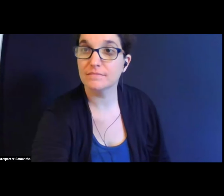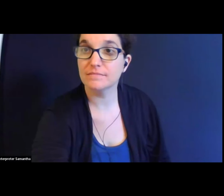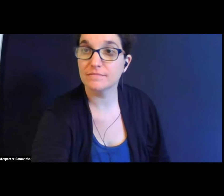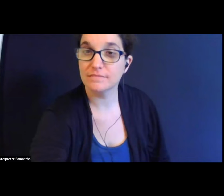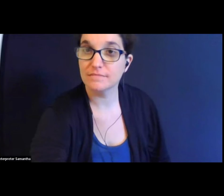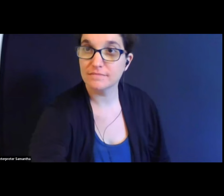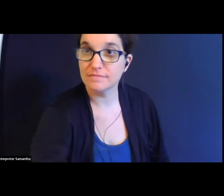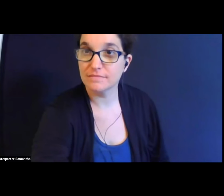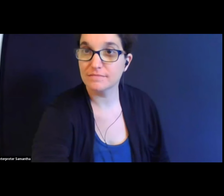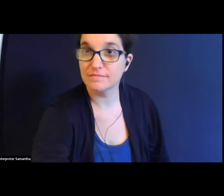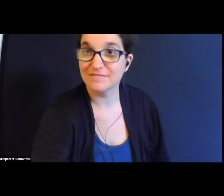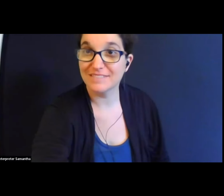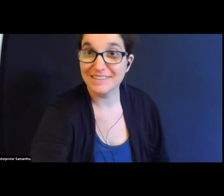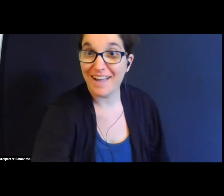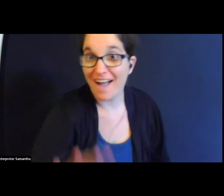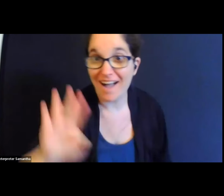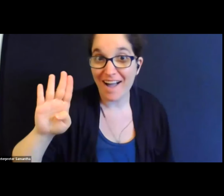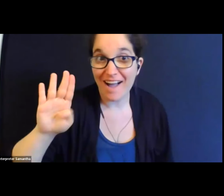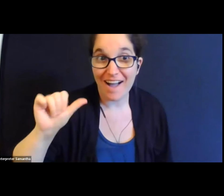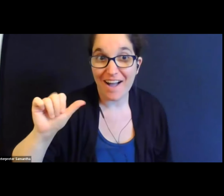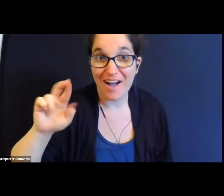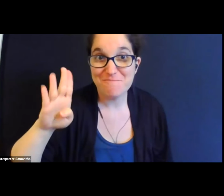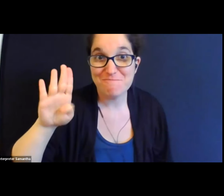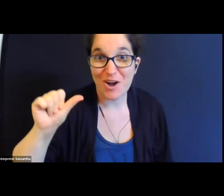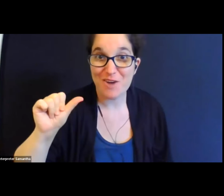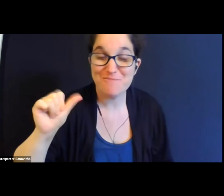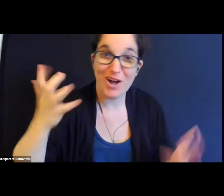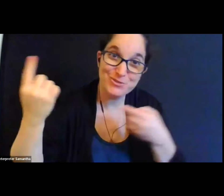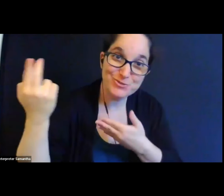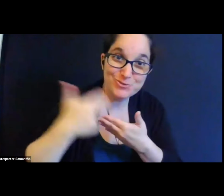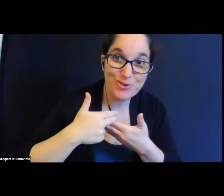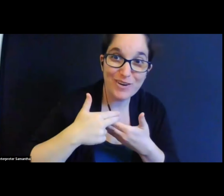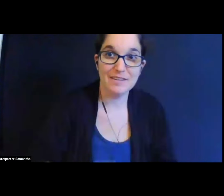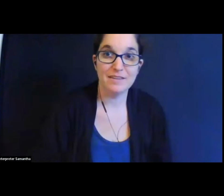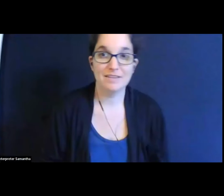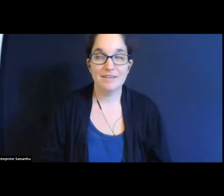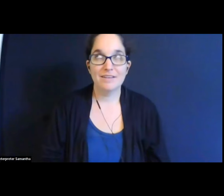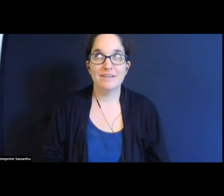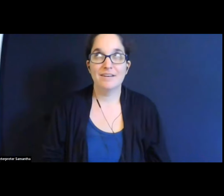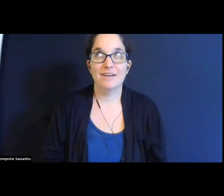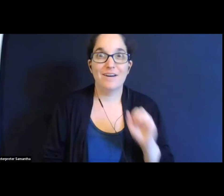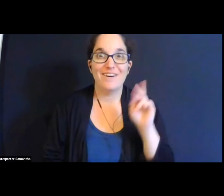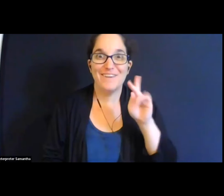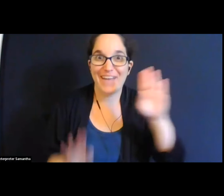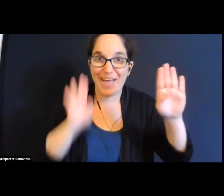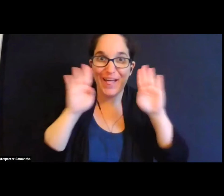Throwing you on the spot, Barbara, if you want to come off mute. Okay, all right, so I'm unmuted now. All